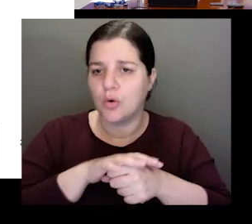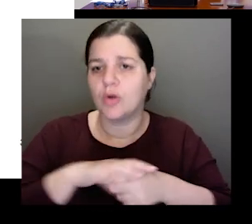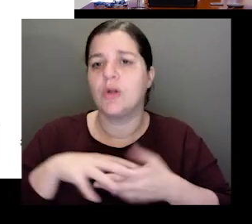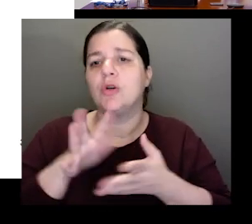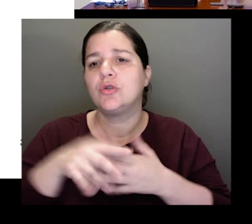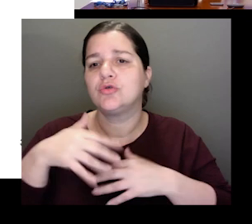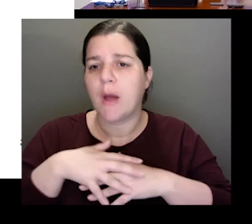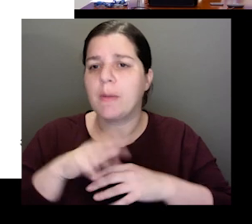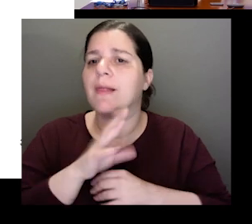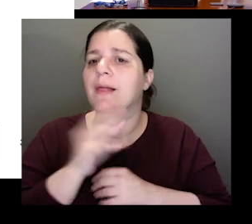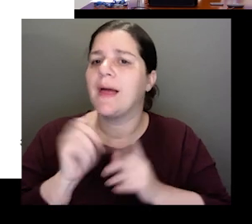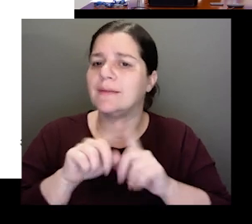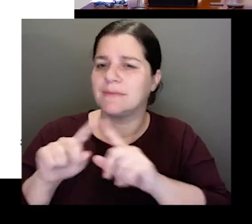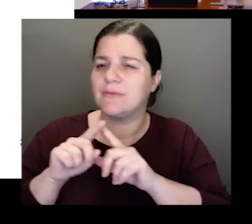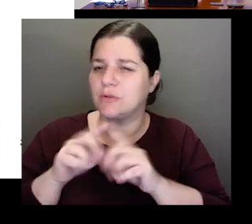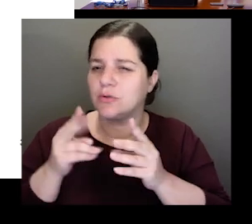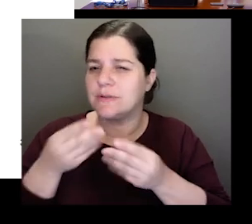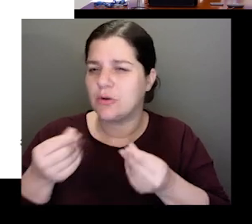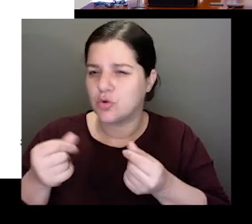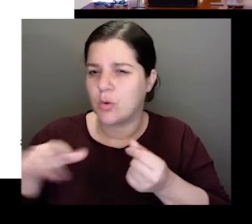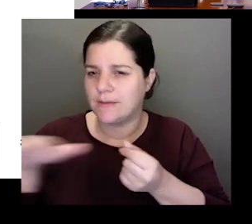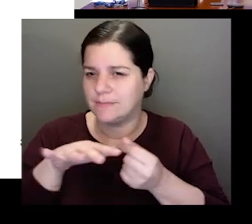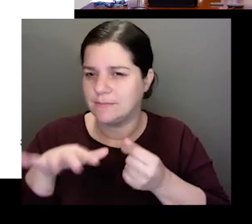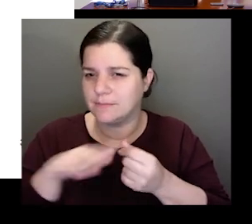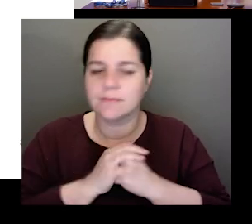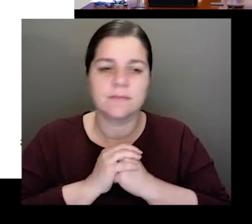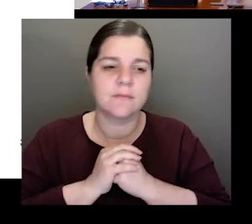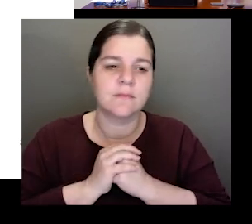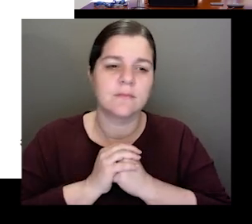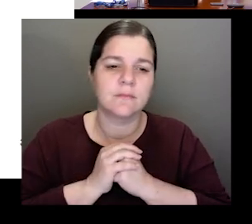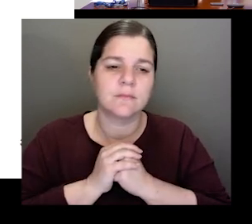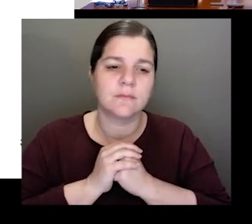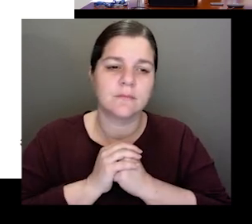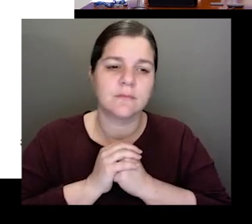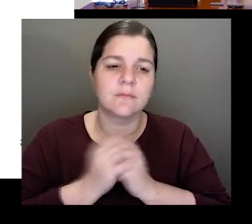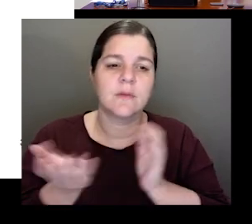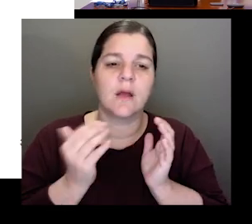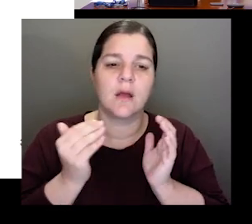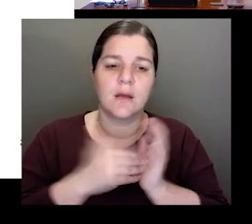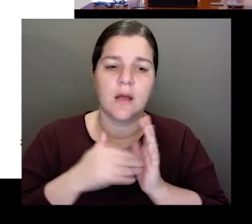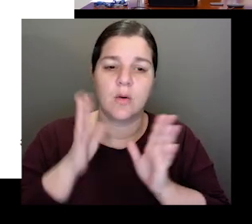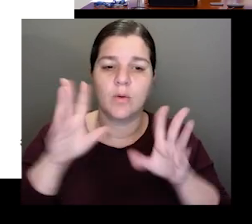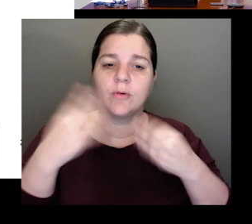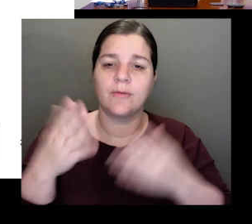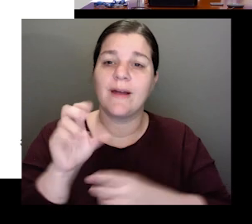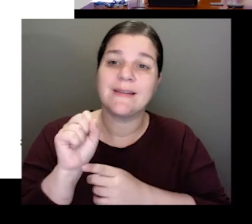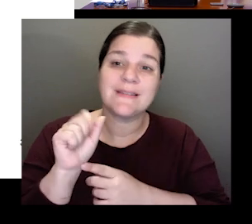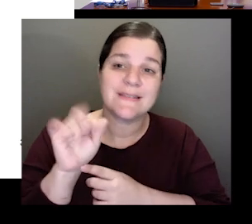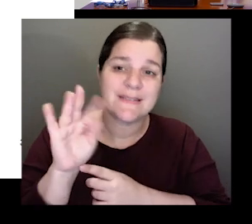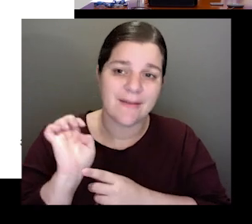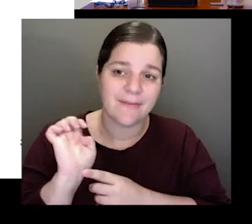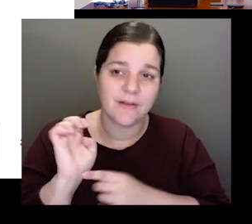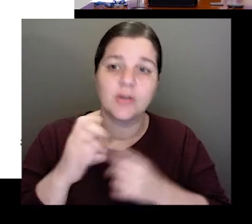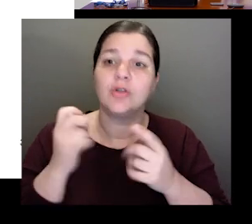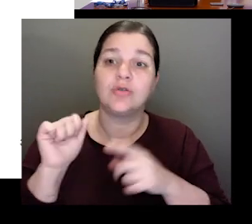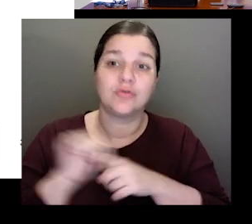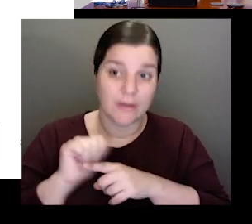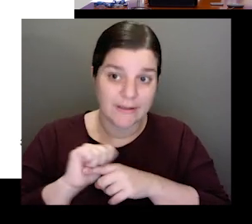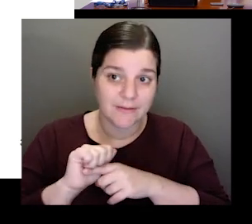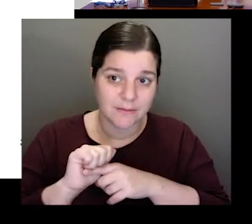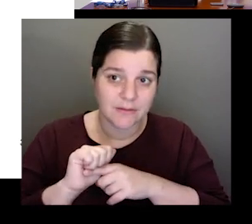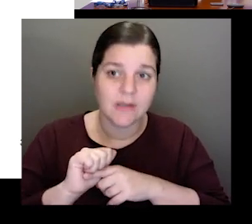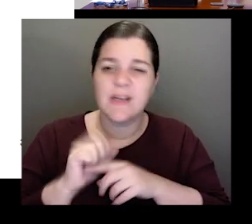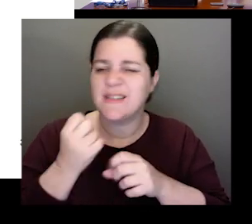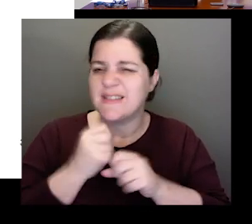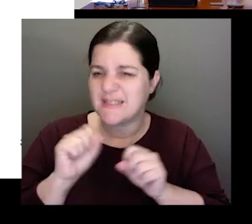participants. I'm happy to announce we'll be offering structured training on SAFE,